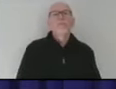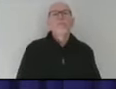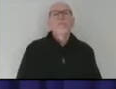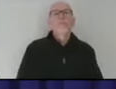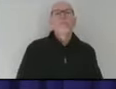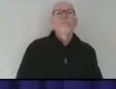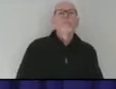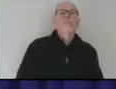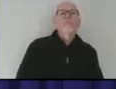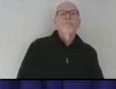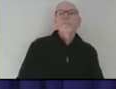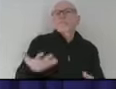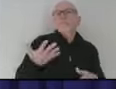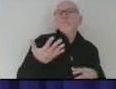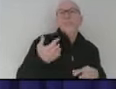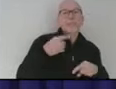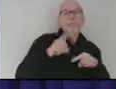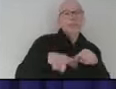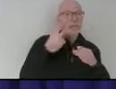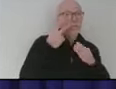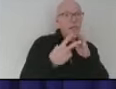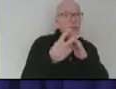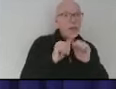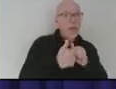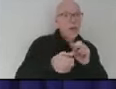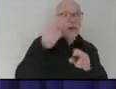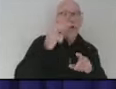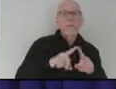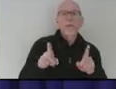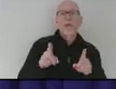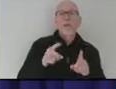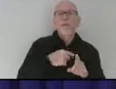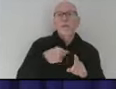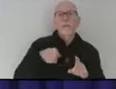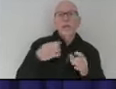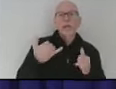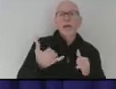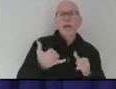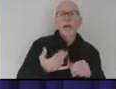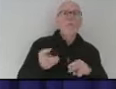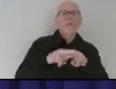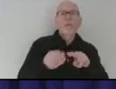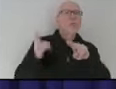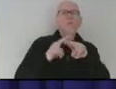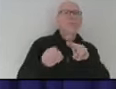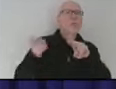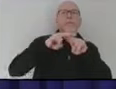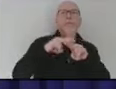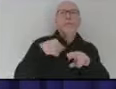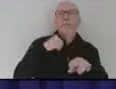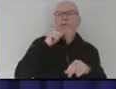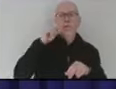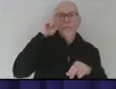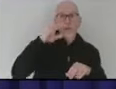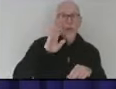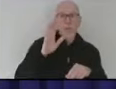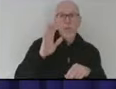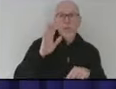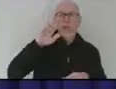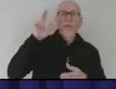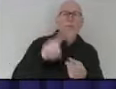I can't predict how much higher it will go, but I can tell you that we're on an exponential growth curve right now, and we do not expect this to turn around